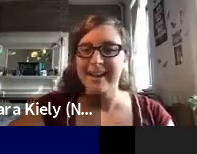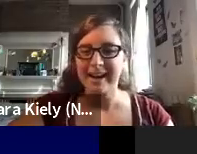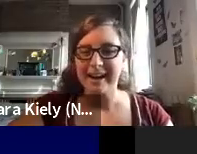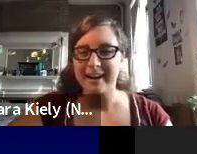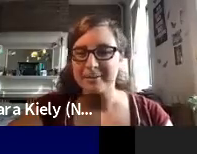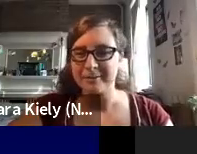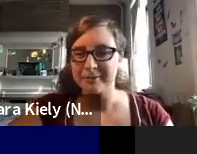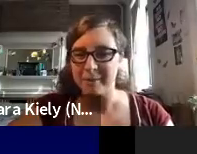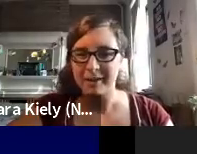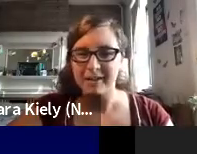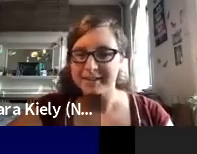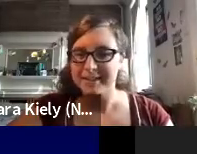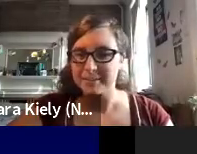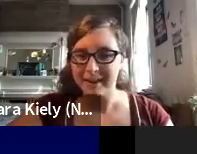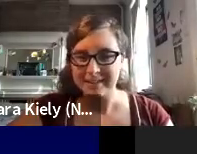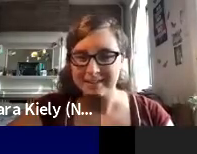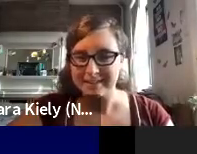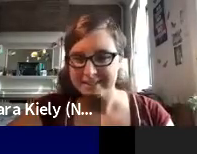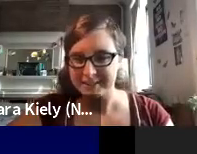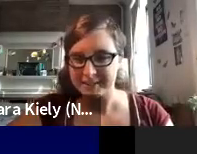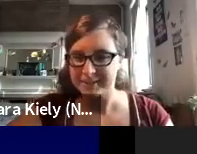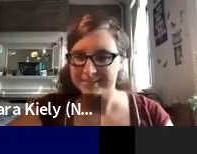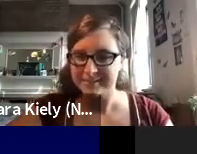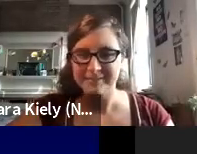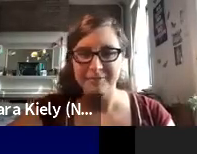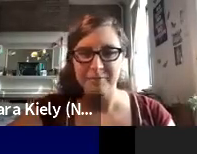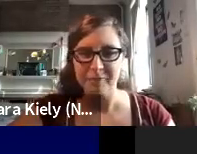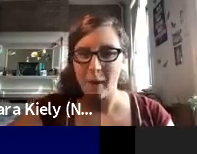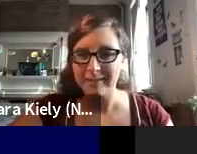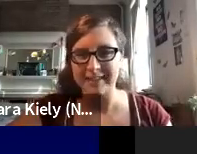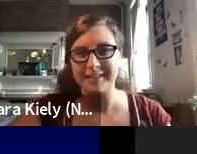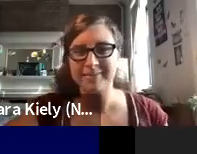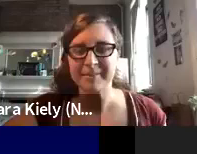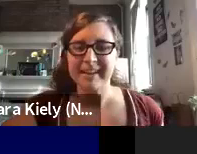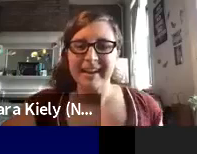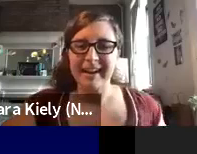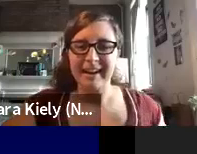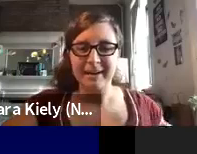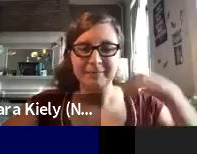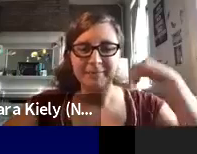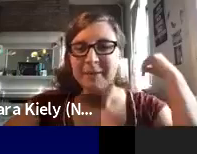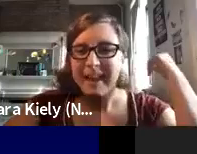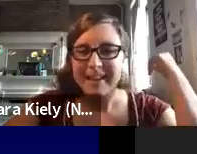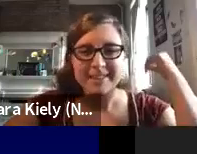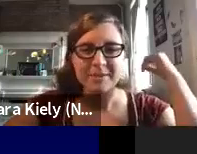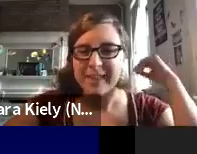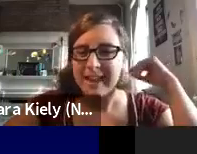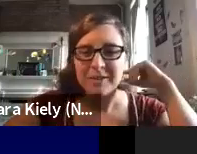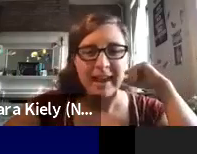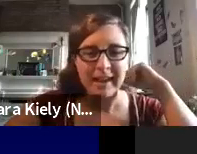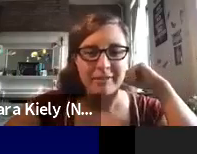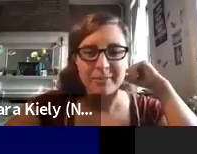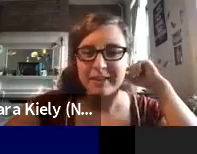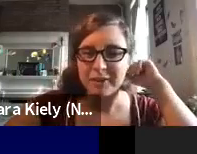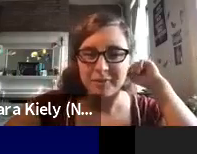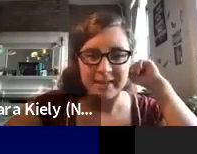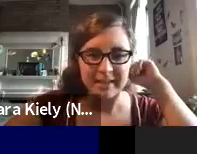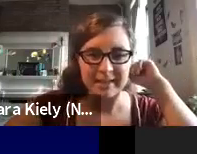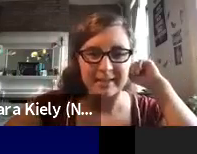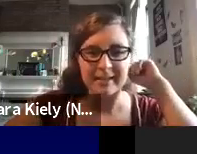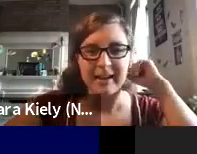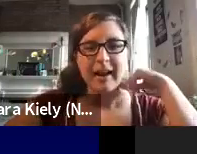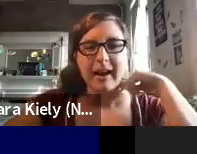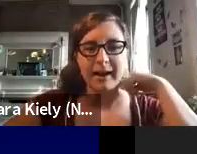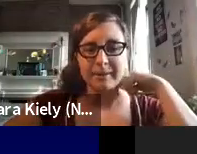Ireland, from across the pond, so welcome. Okay, so thank you again, everybody, for